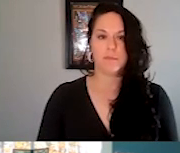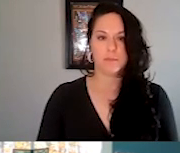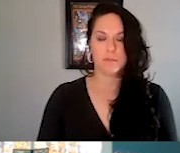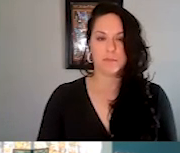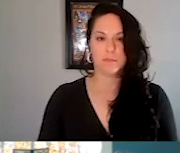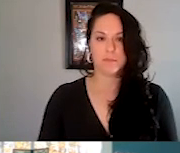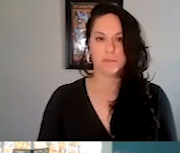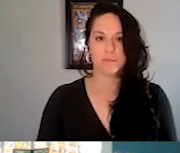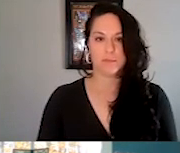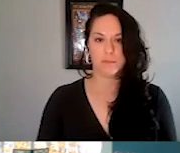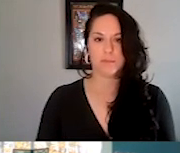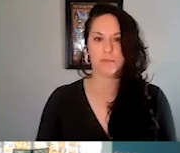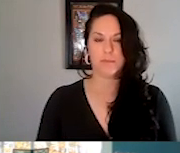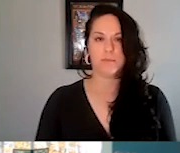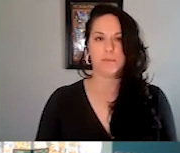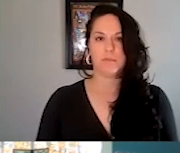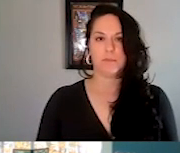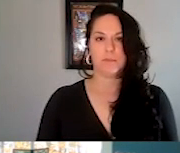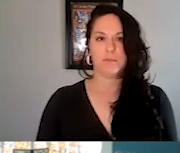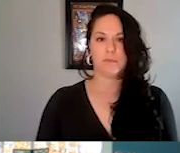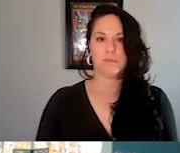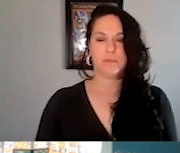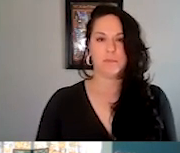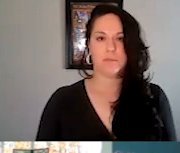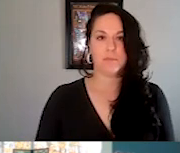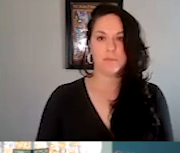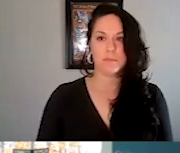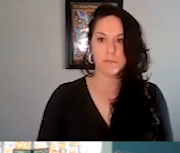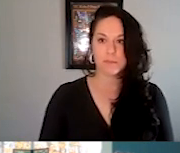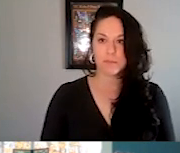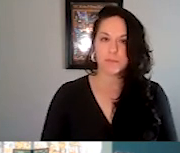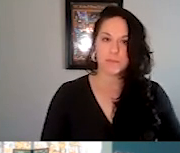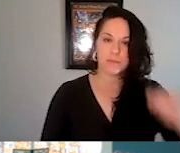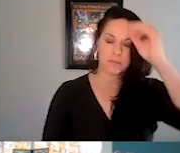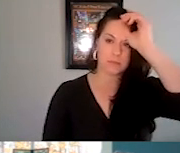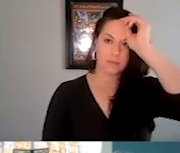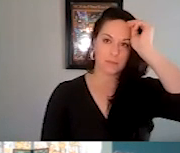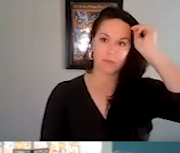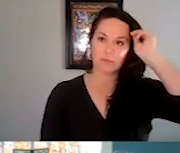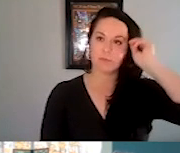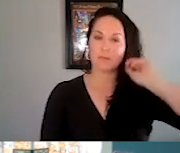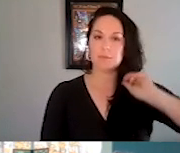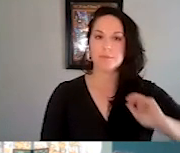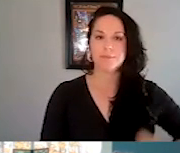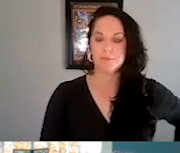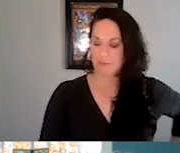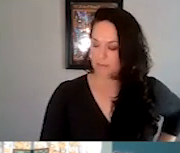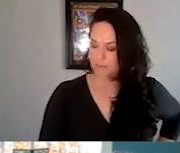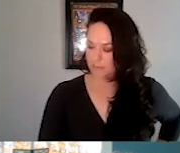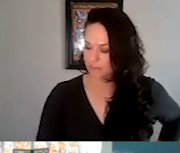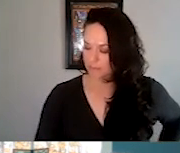they're going to fine people up to $20,000 per offense, or double the amount of any money gained from the